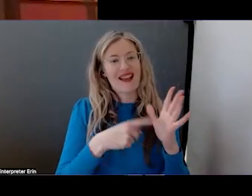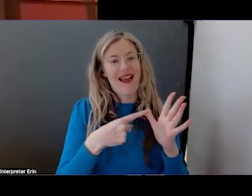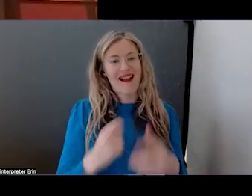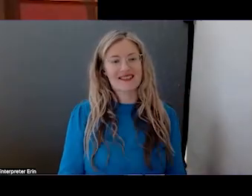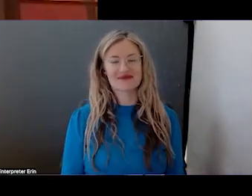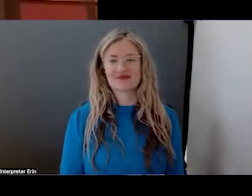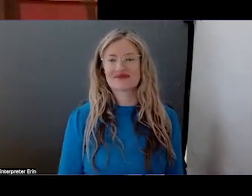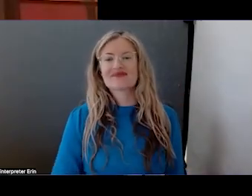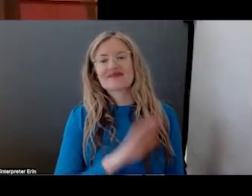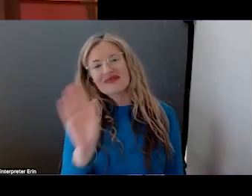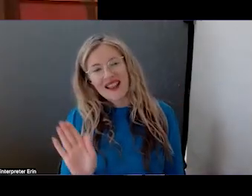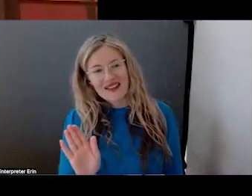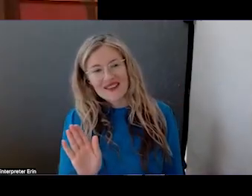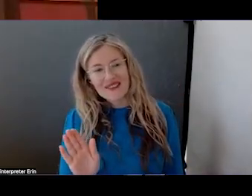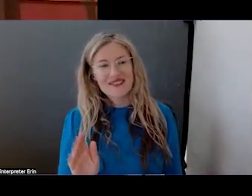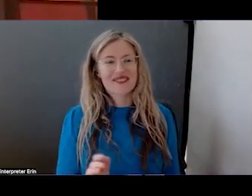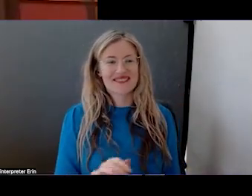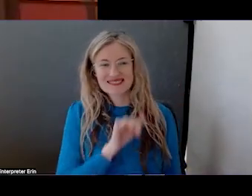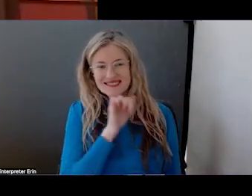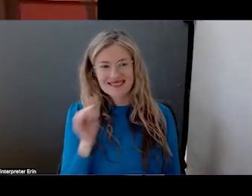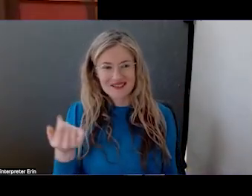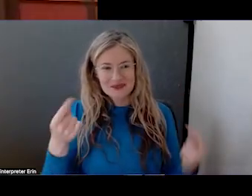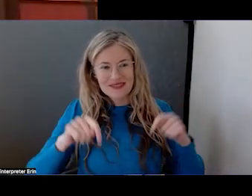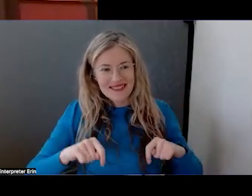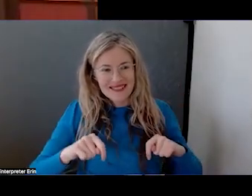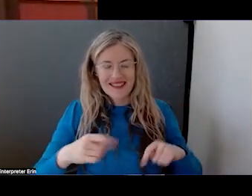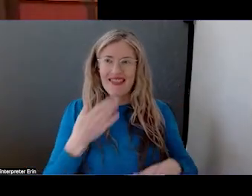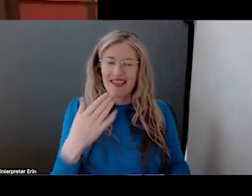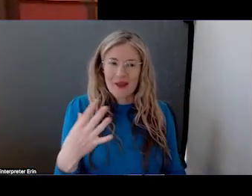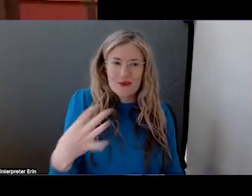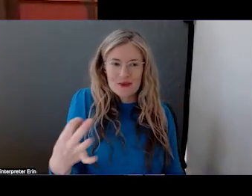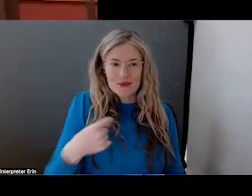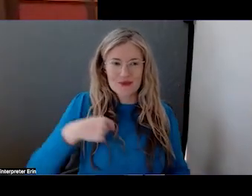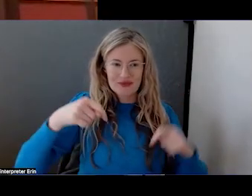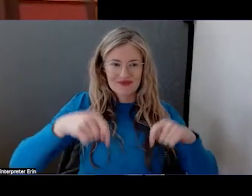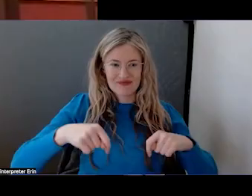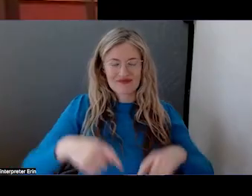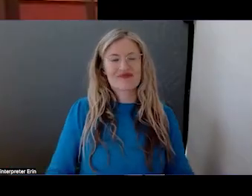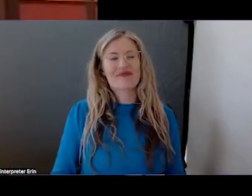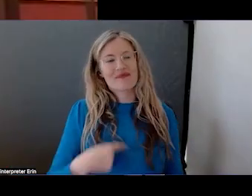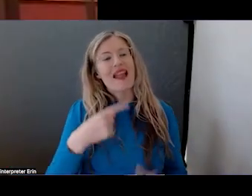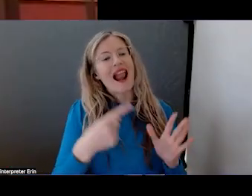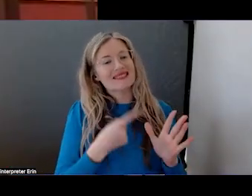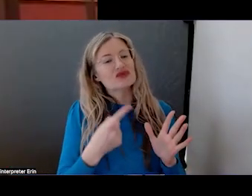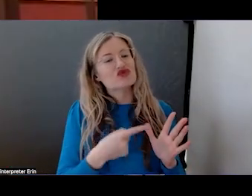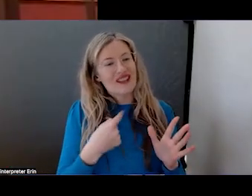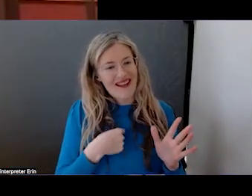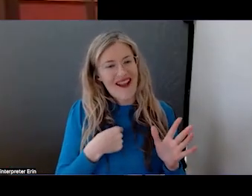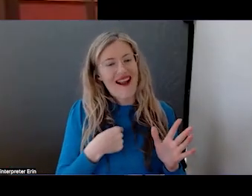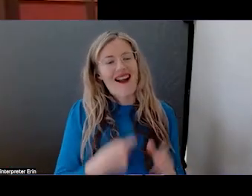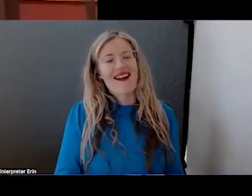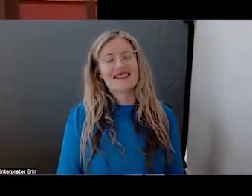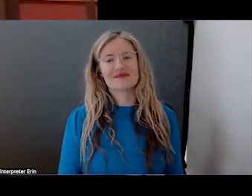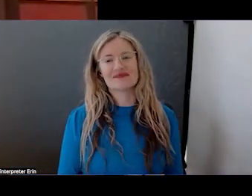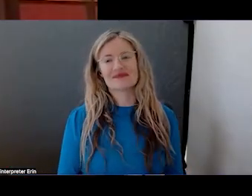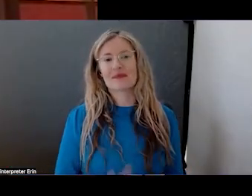Hi, everybody. Very, very good to be here. Thank you for having me. Yeah, my name's Alexandrina. I'm a